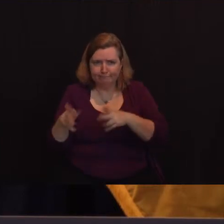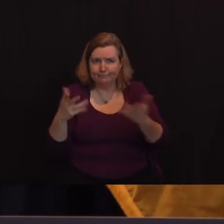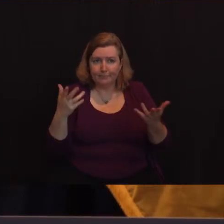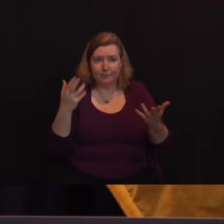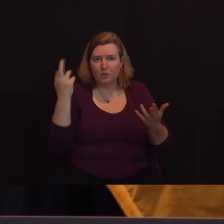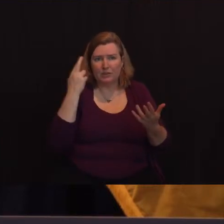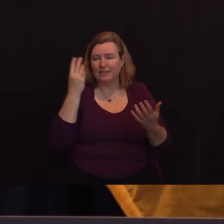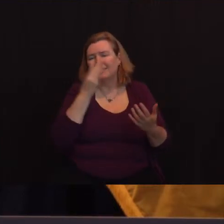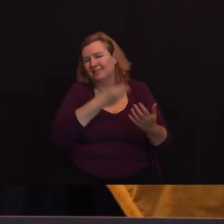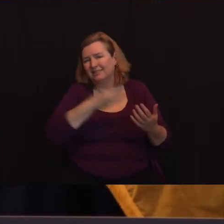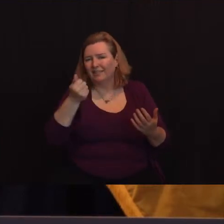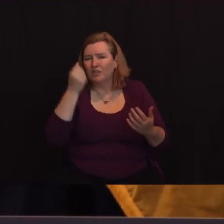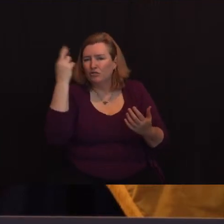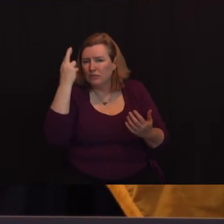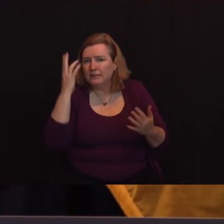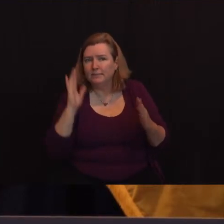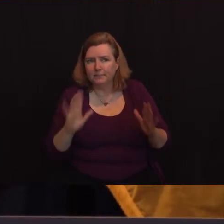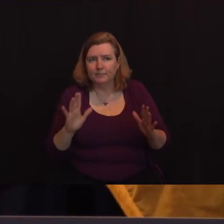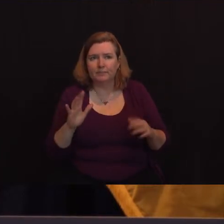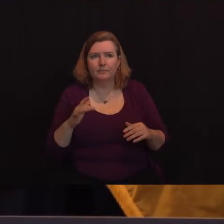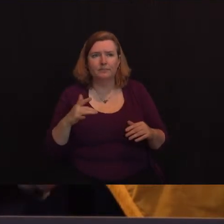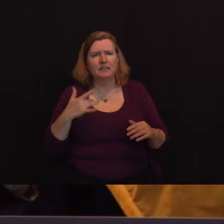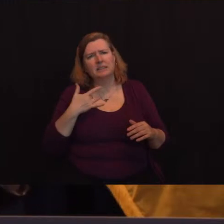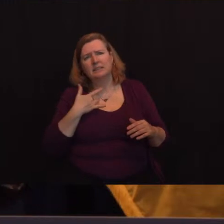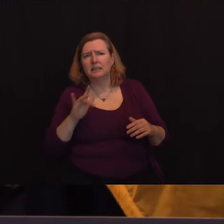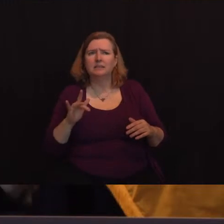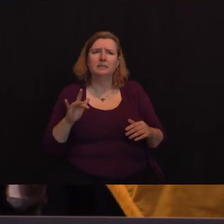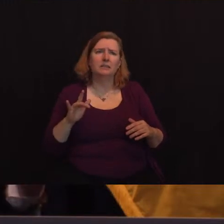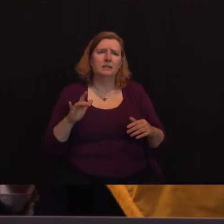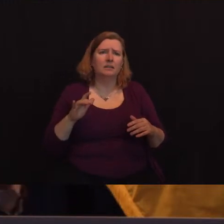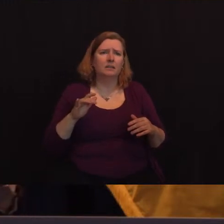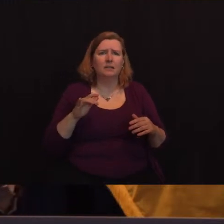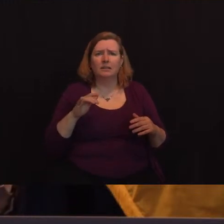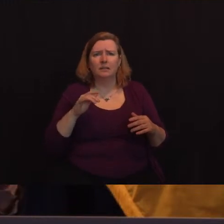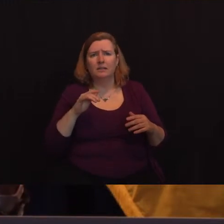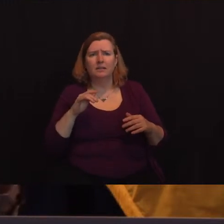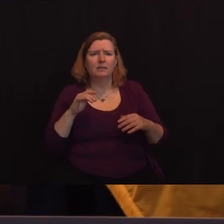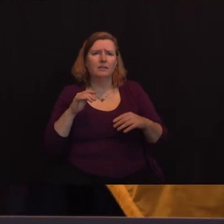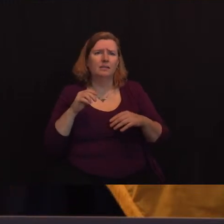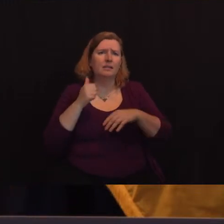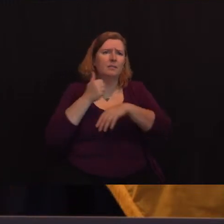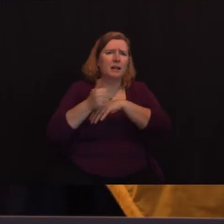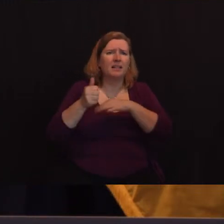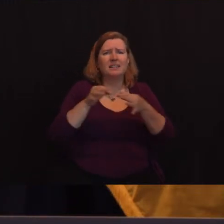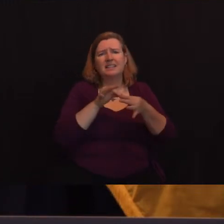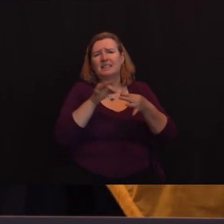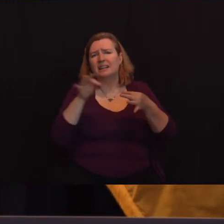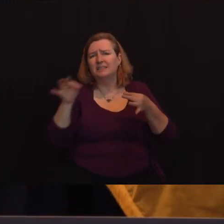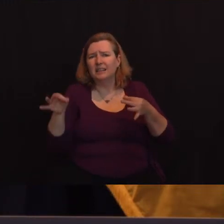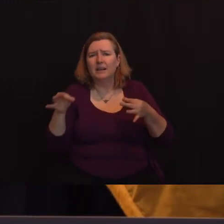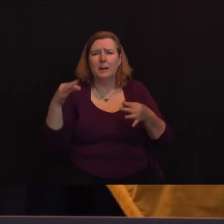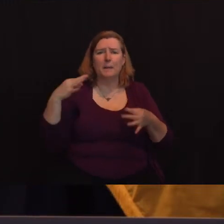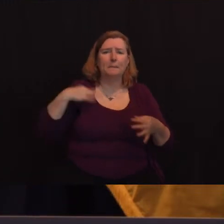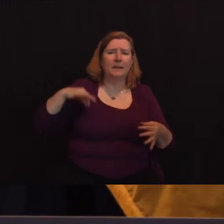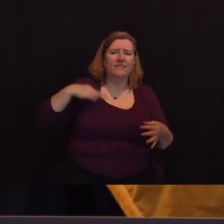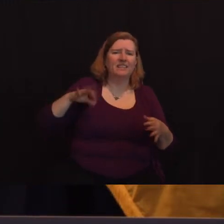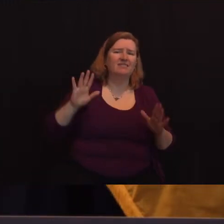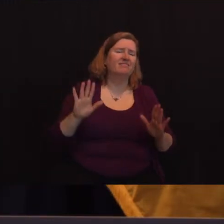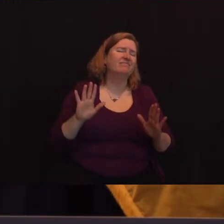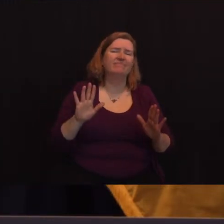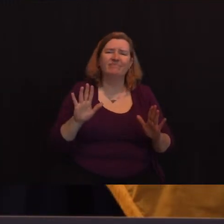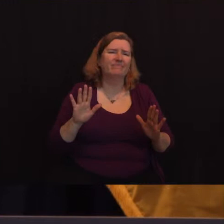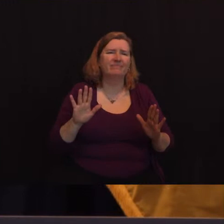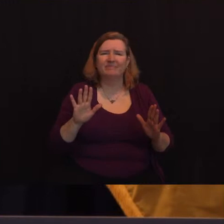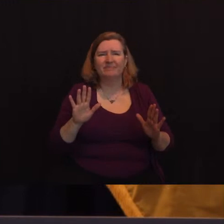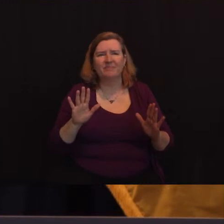There's one body that would blame all this on extended benefits. I think that may be partly to blame, but